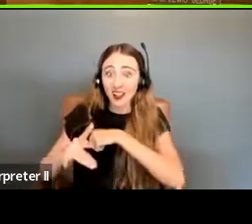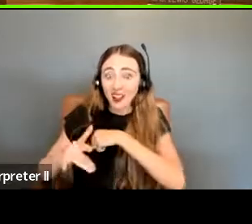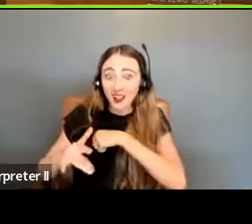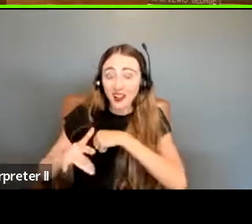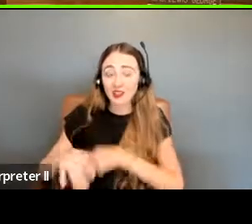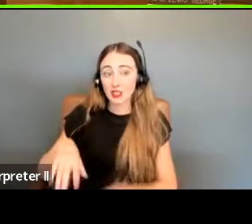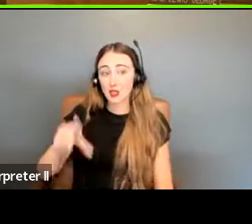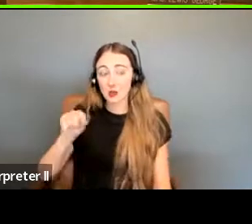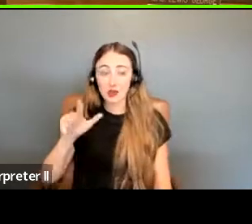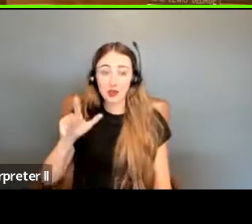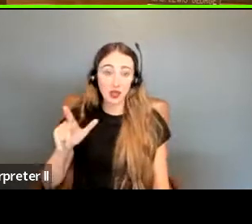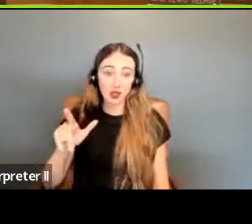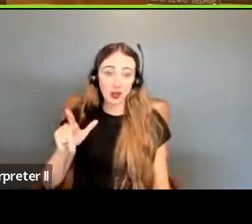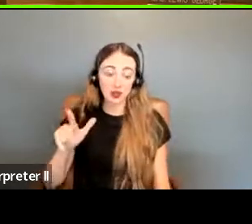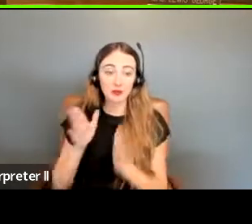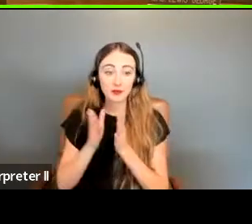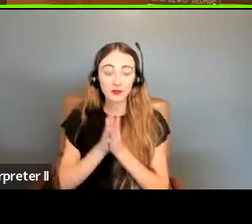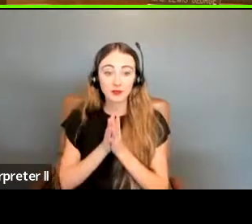2023.